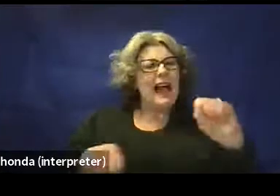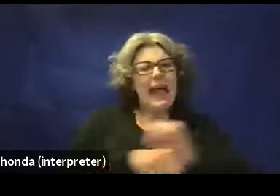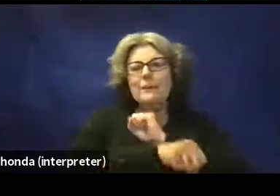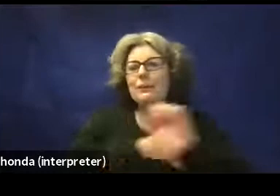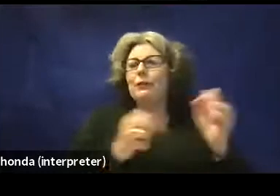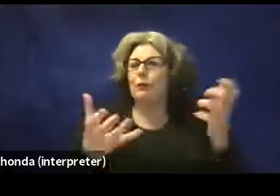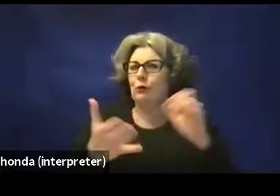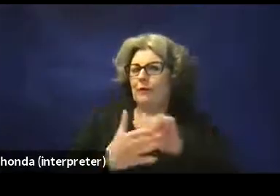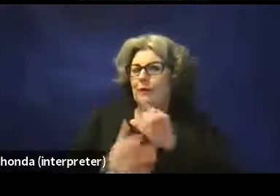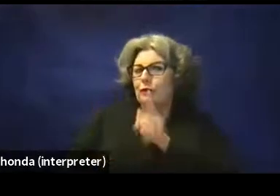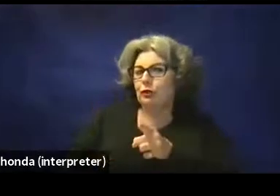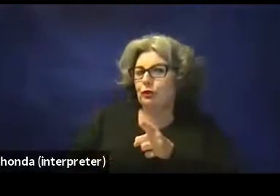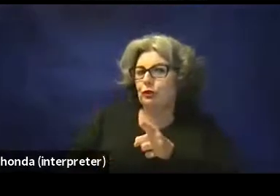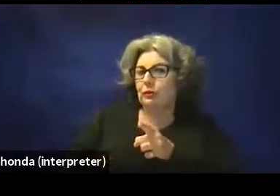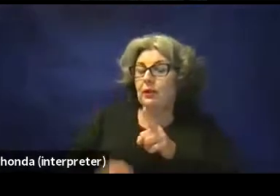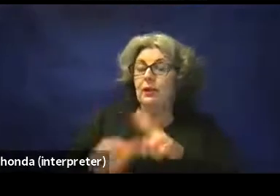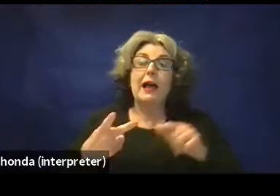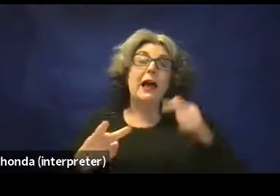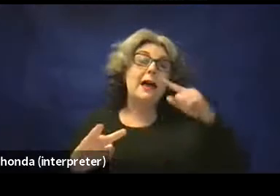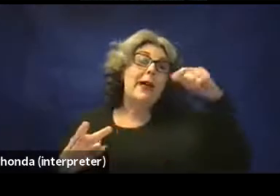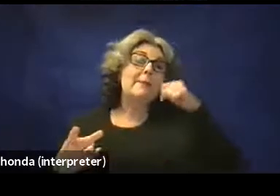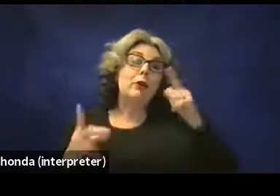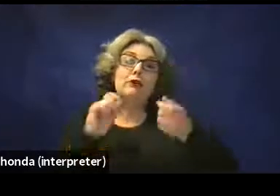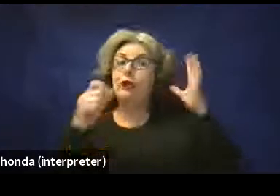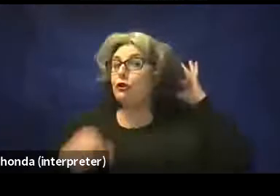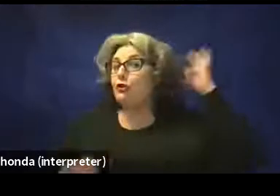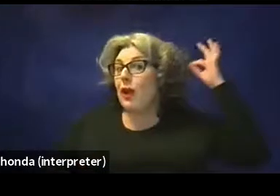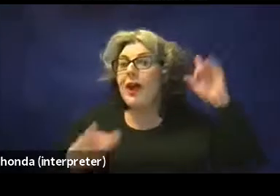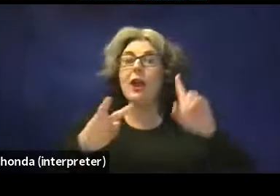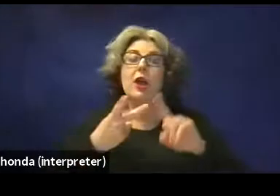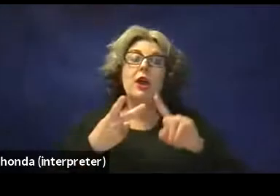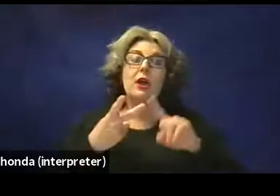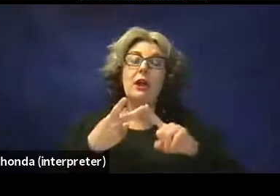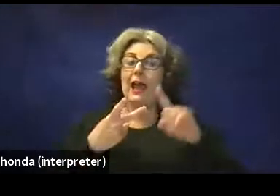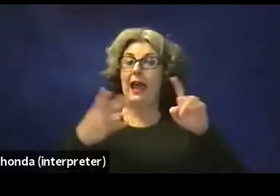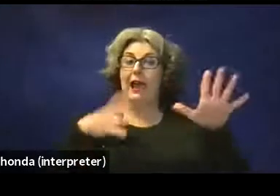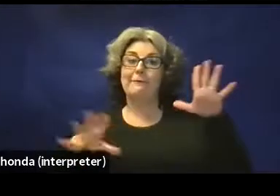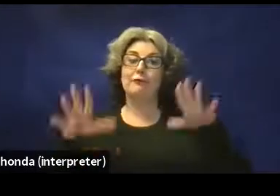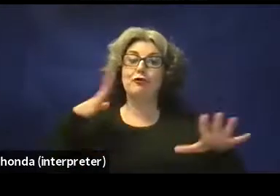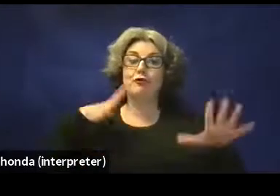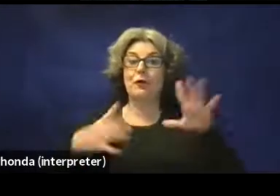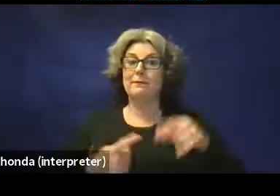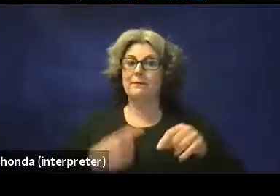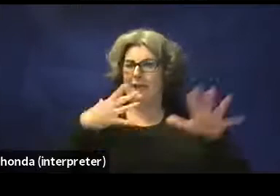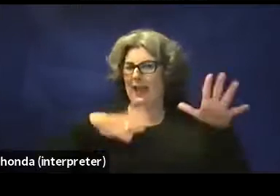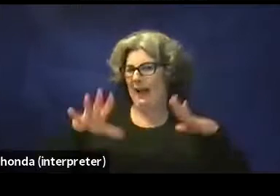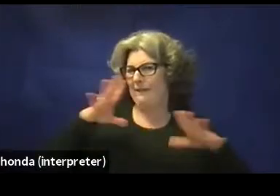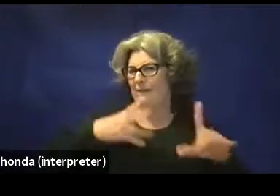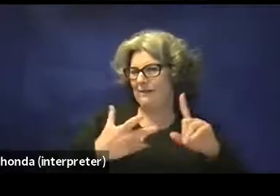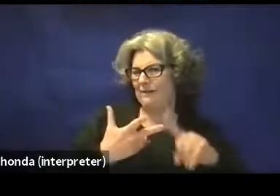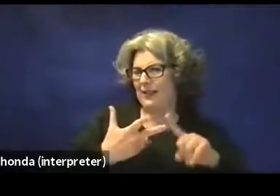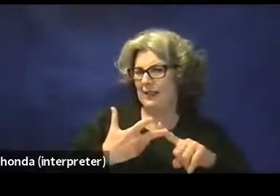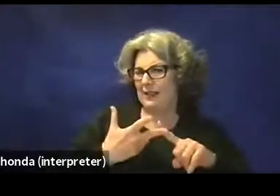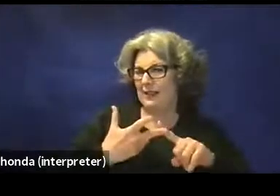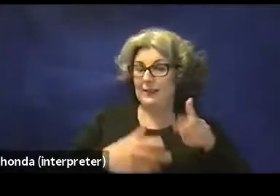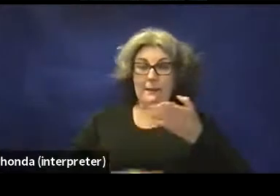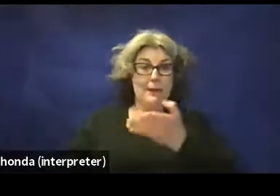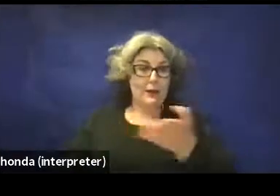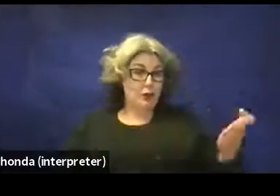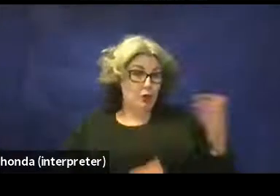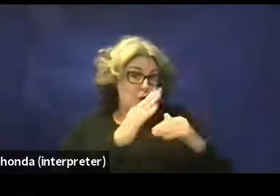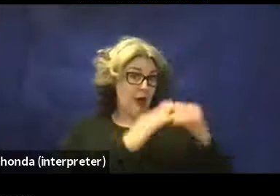want that. But does she have to change her hair? Does she have to wear this particular outfit that makes you